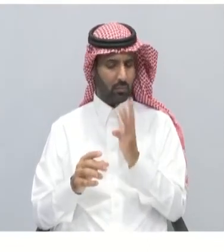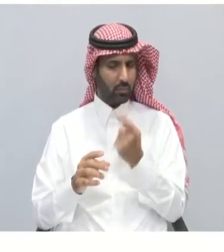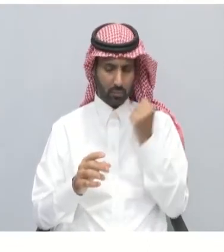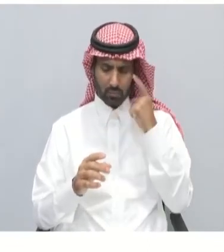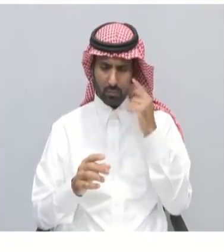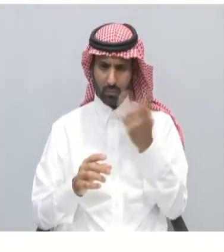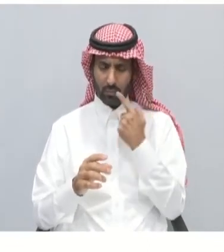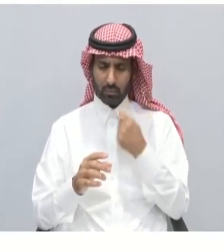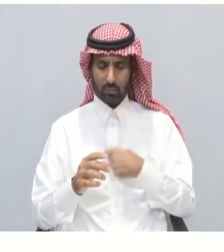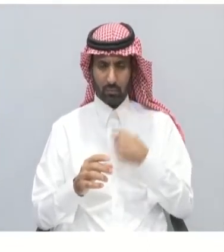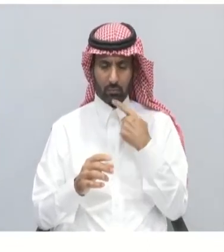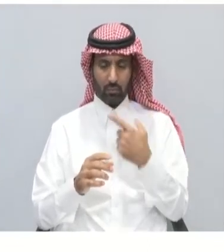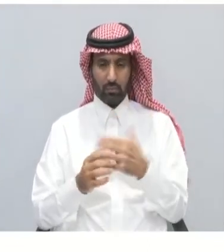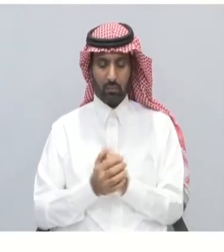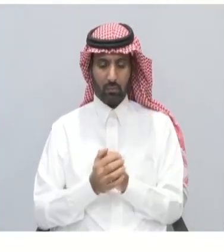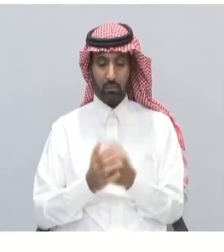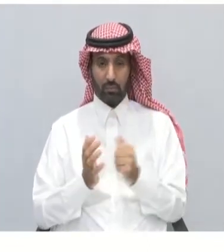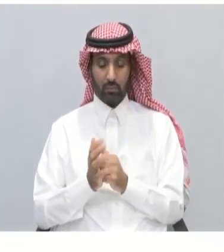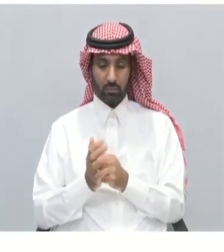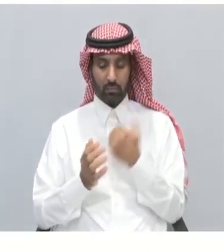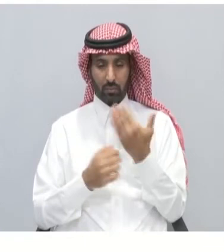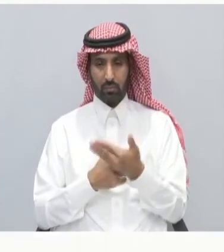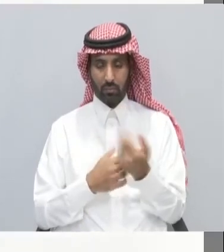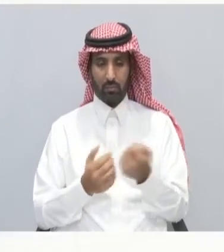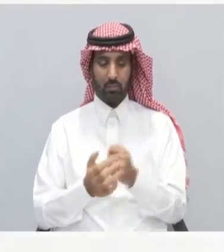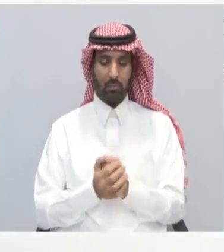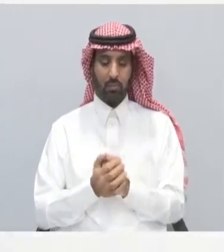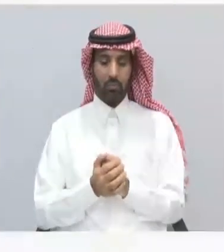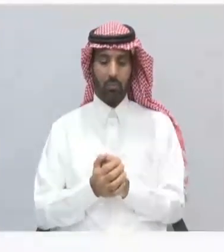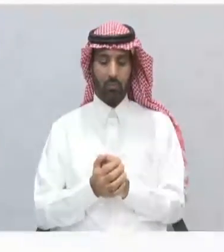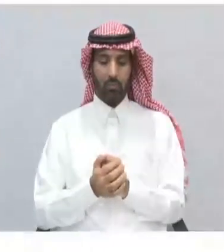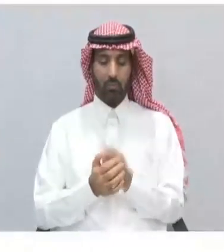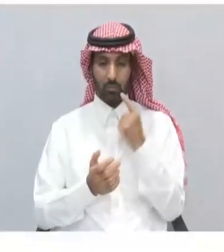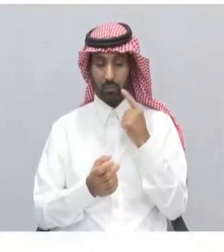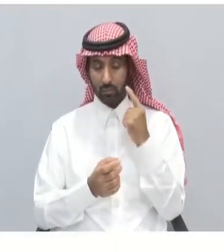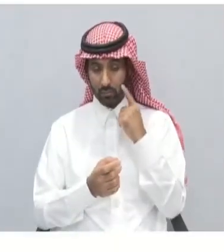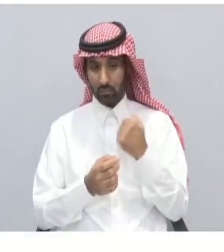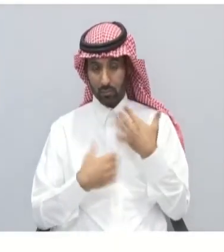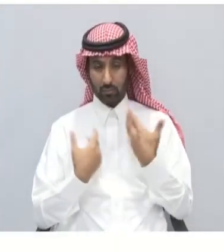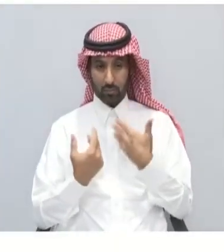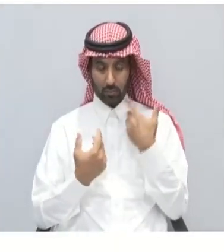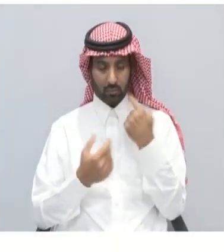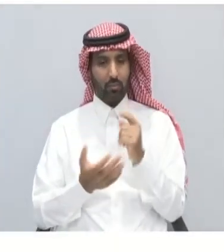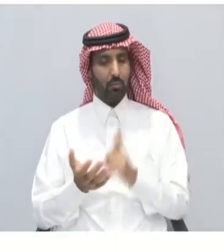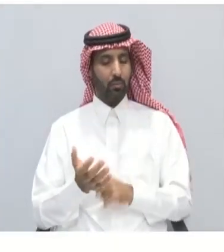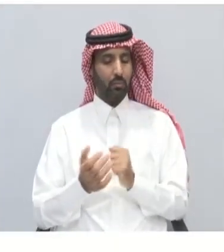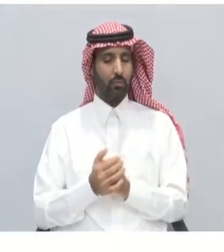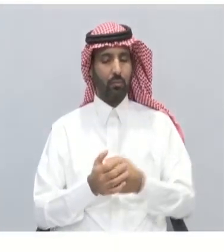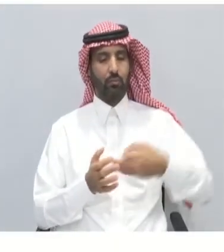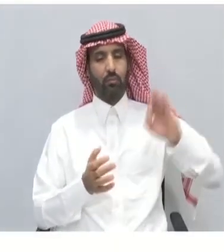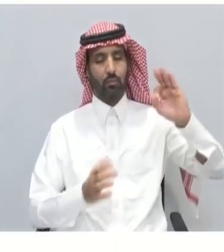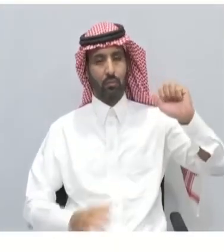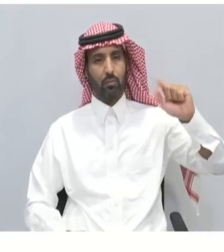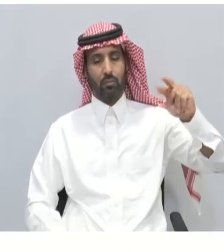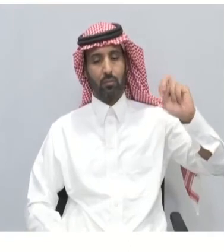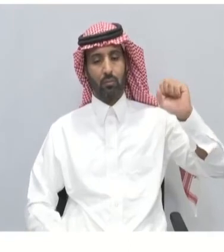they miss about home. This is what we covered in our lesson today. For the fun fact, so here we